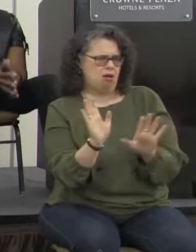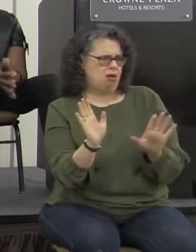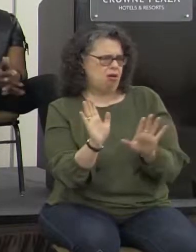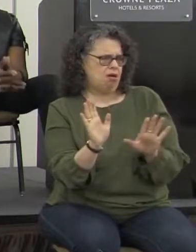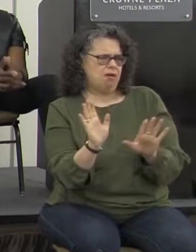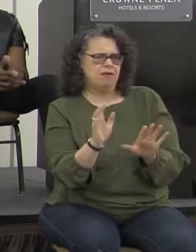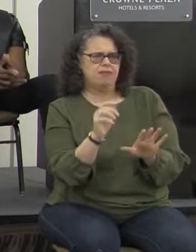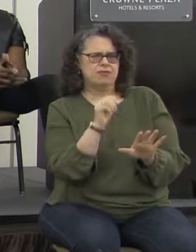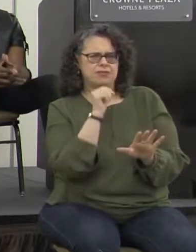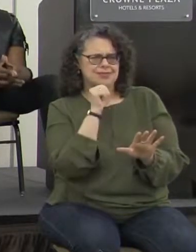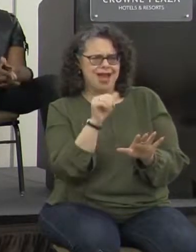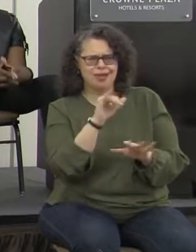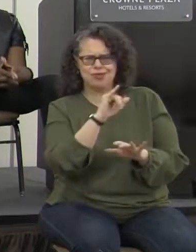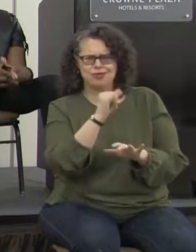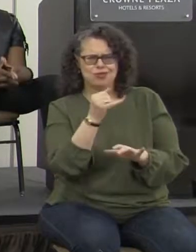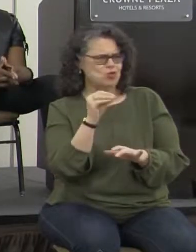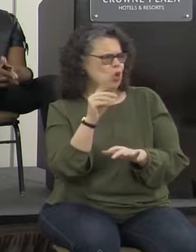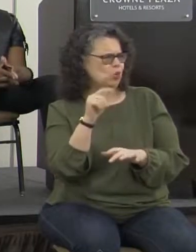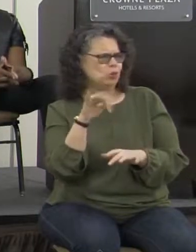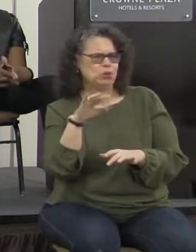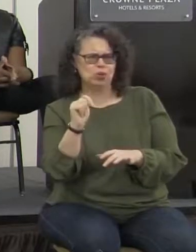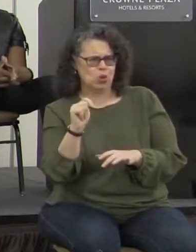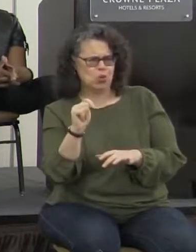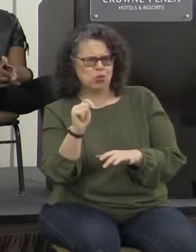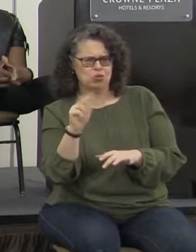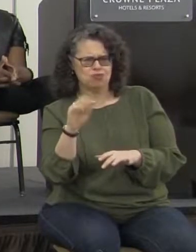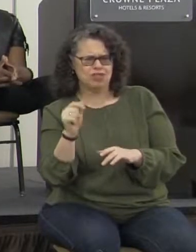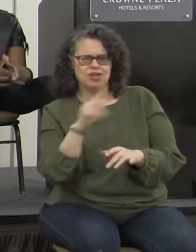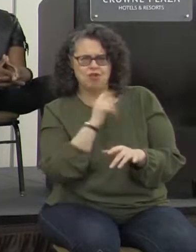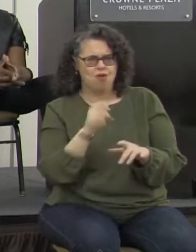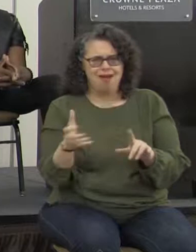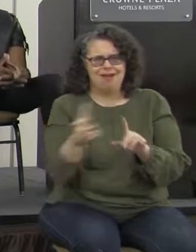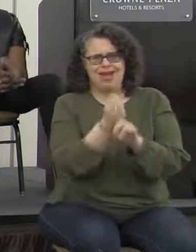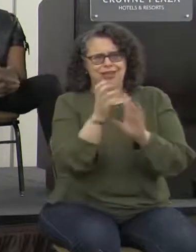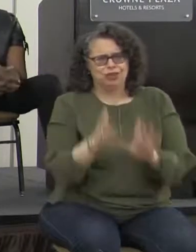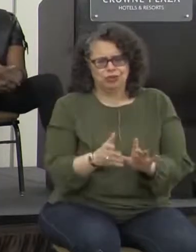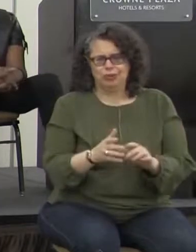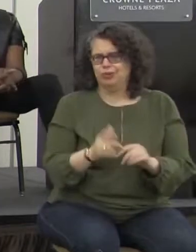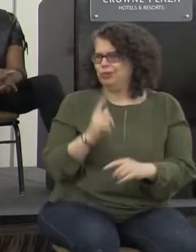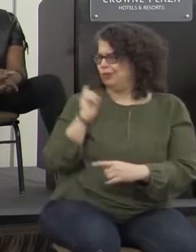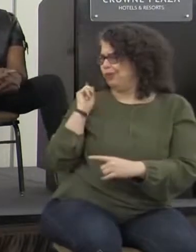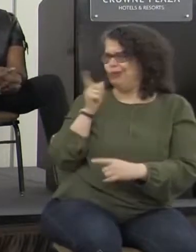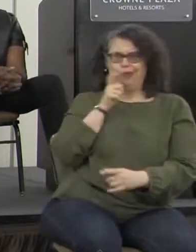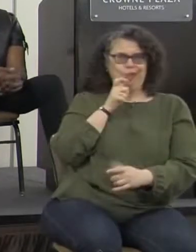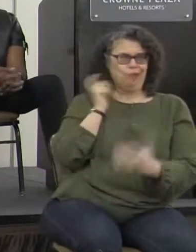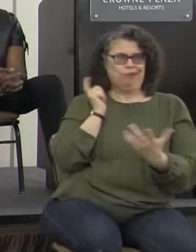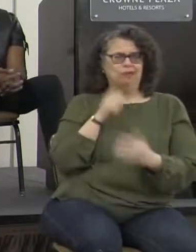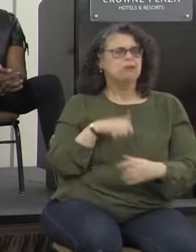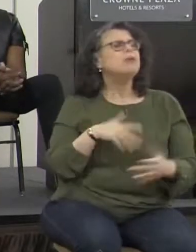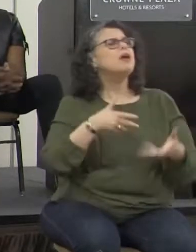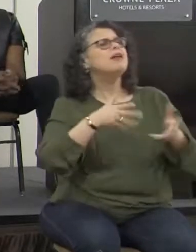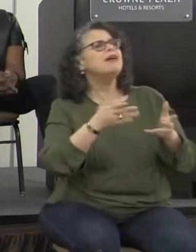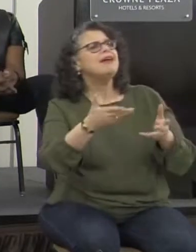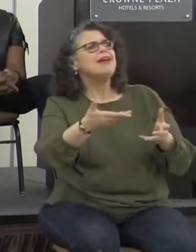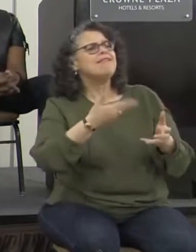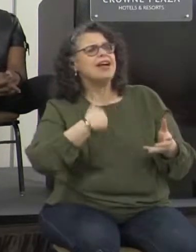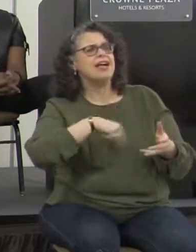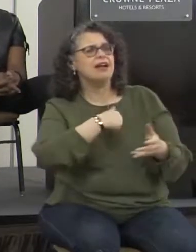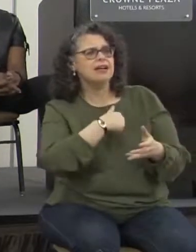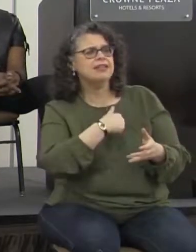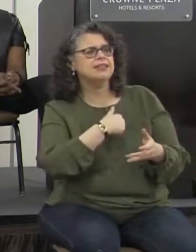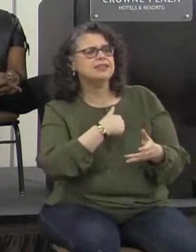the Johto region, and you're not Ash Ketchum. Just invite us. Let us come hang out.